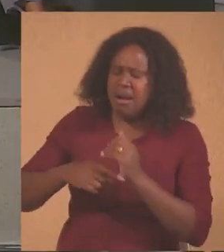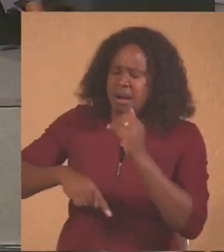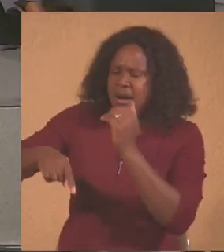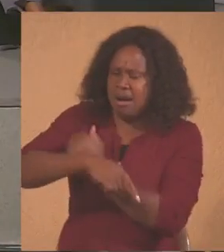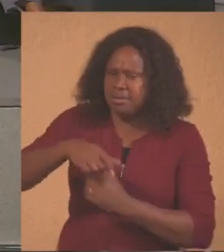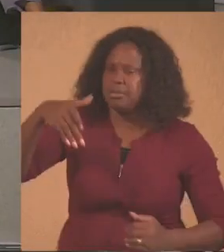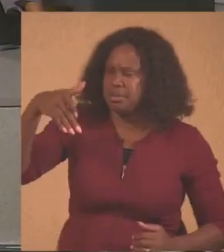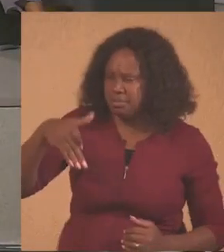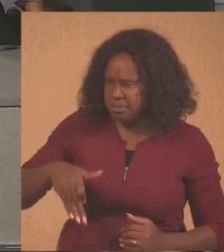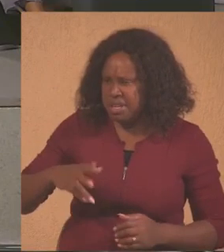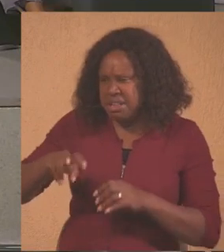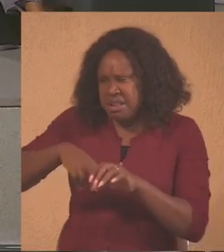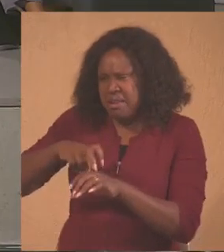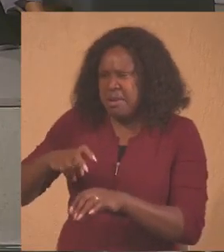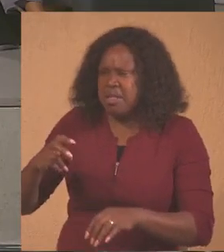arranged to come back.